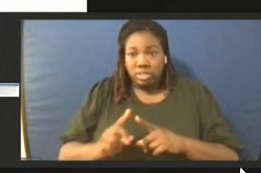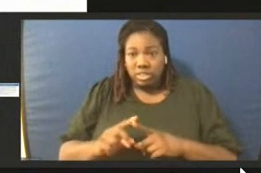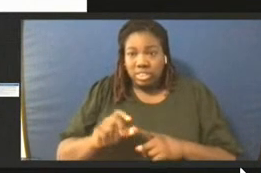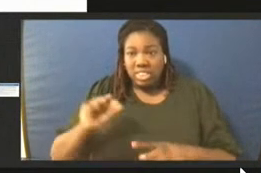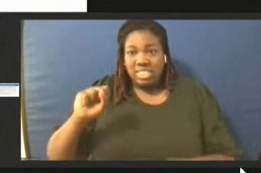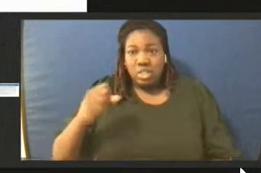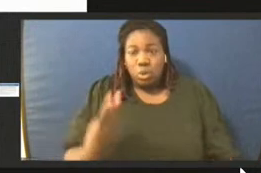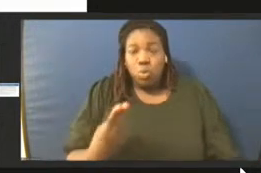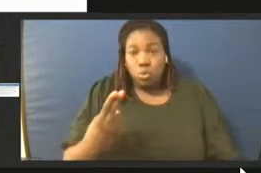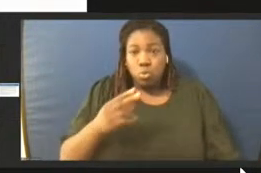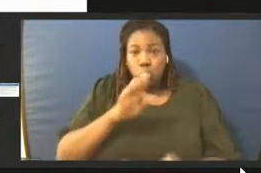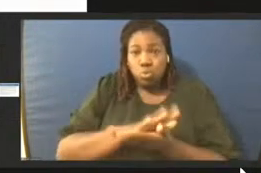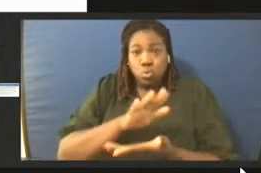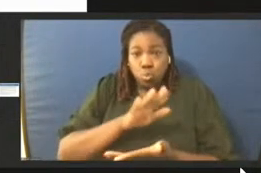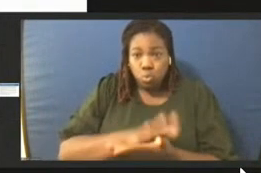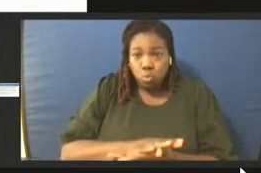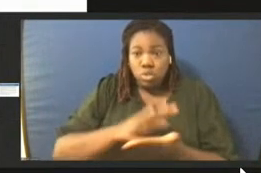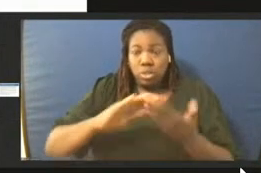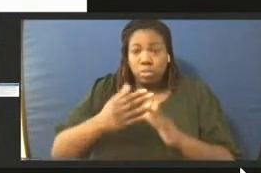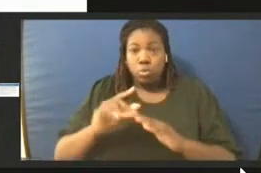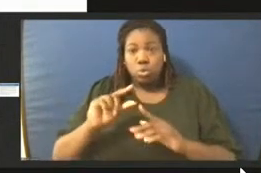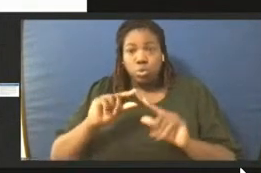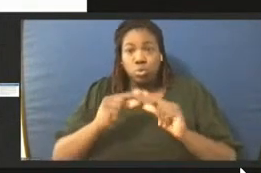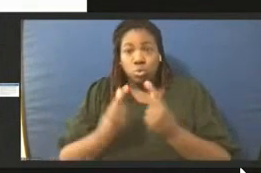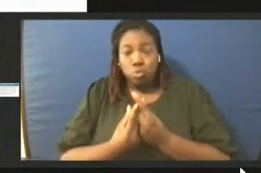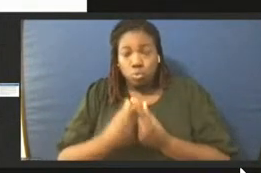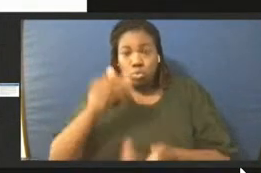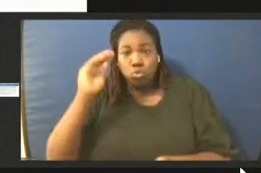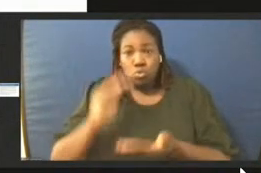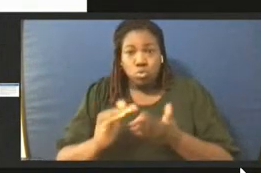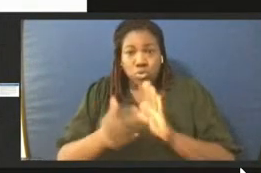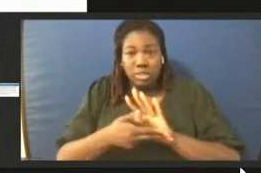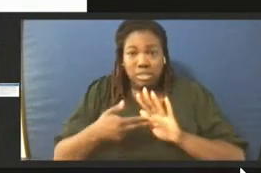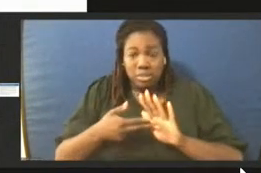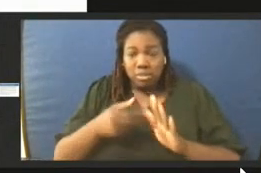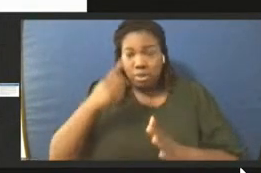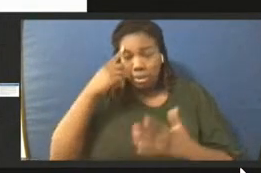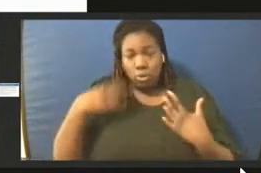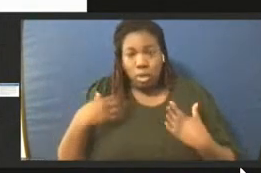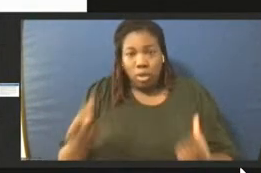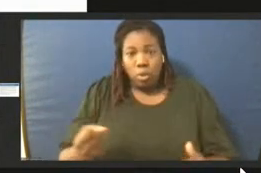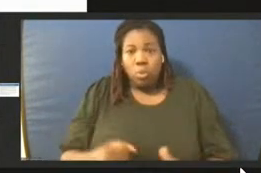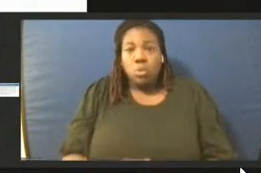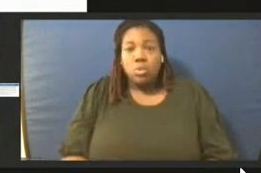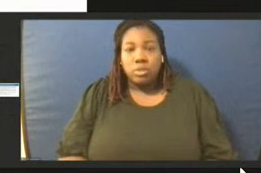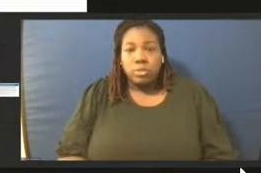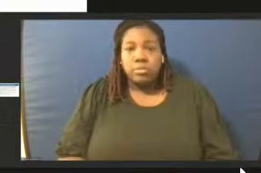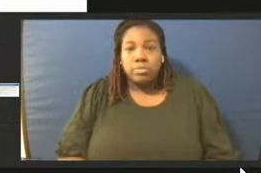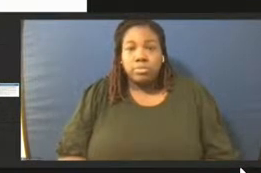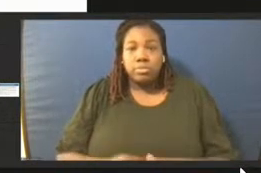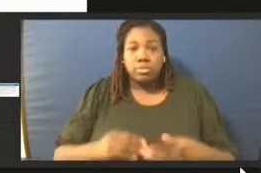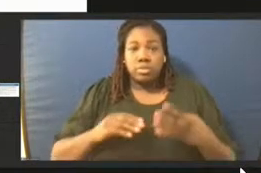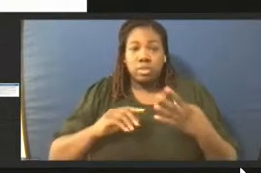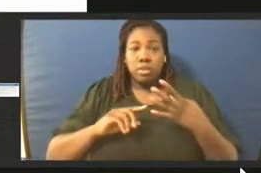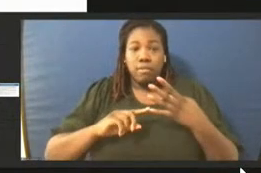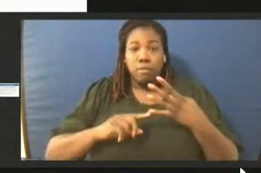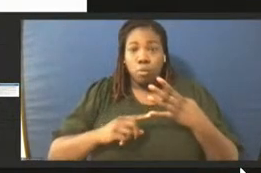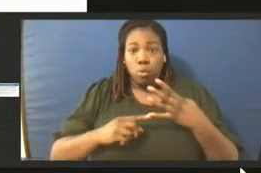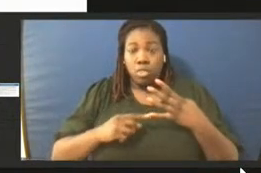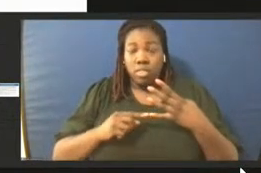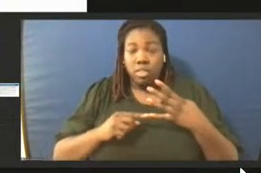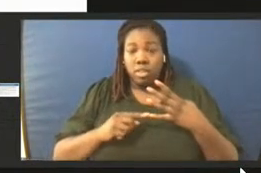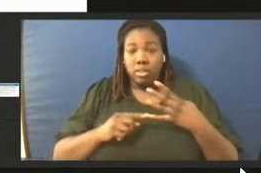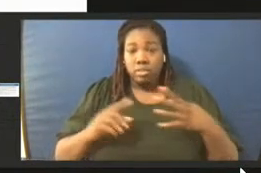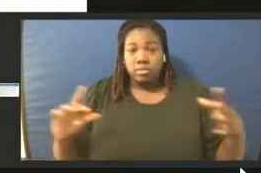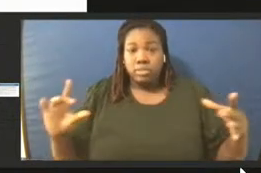agencies, community groups, in order to reduce the stigma of mental health. The fourth is connecting